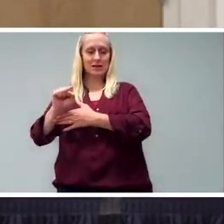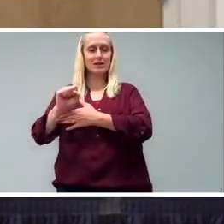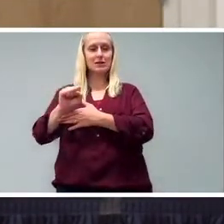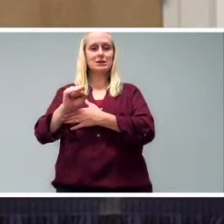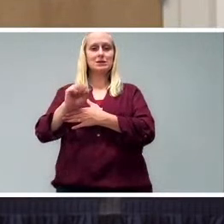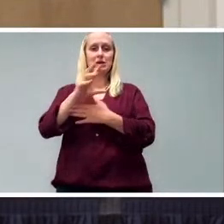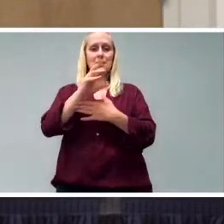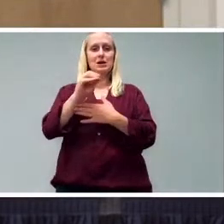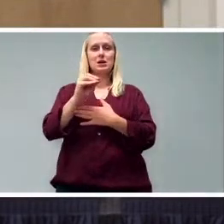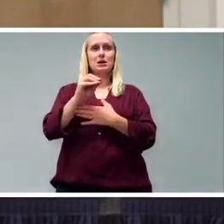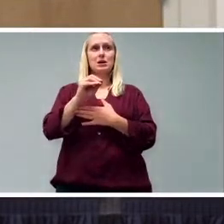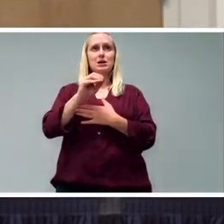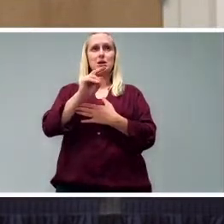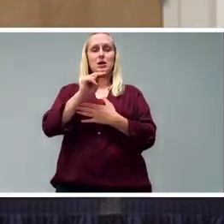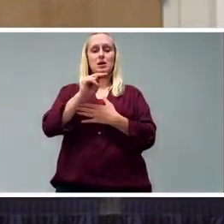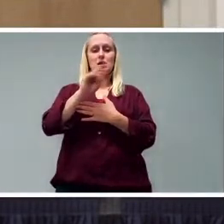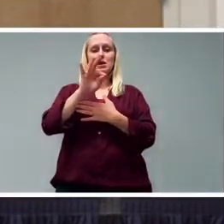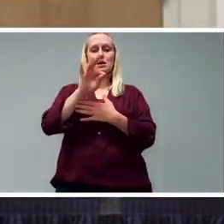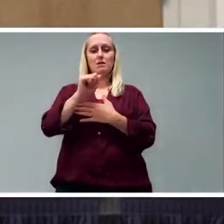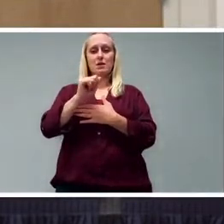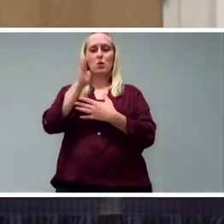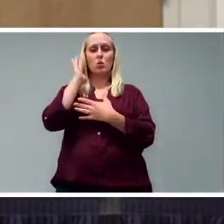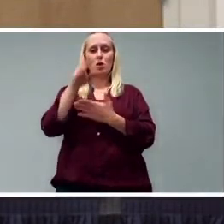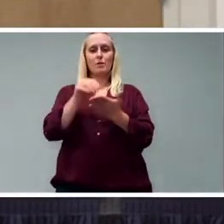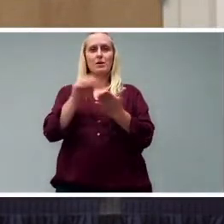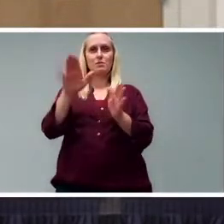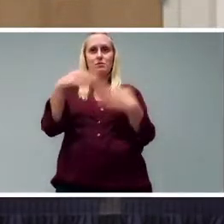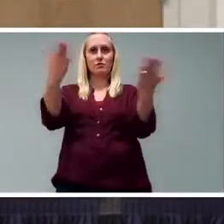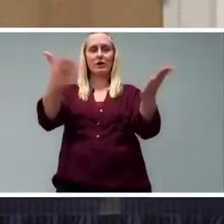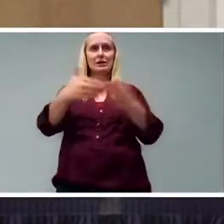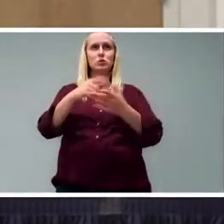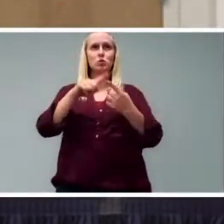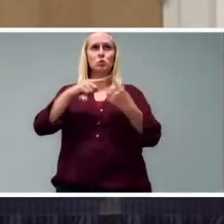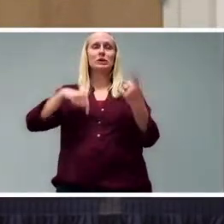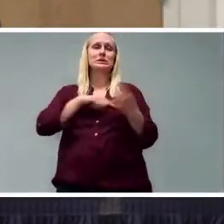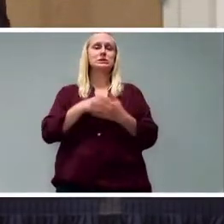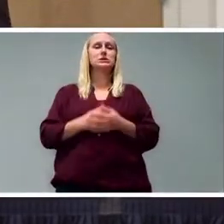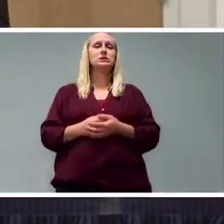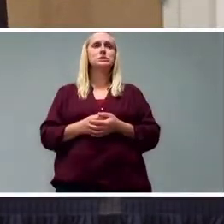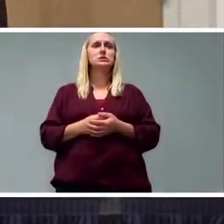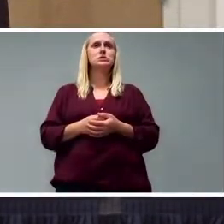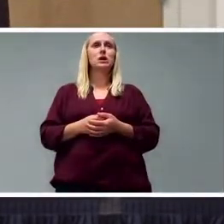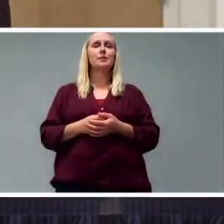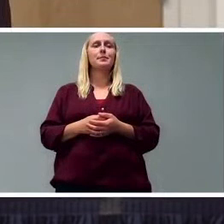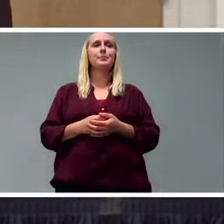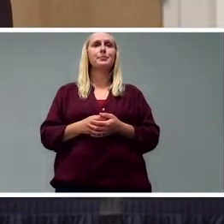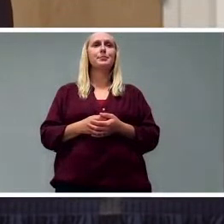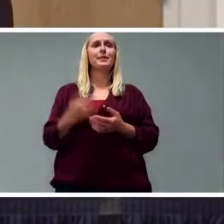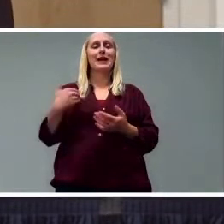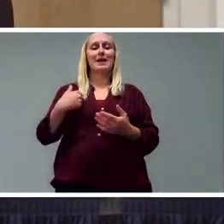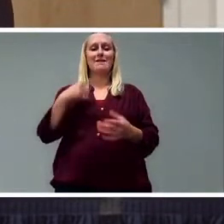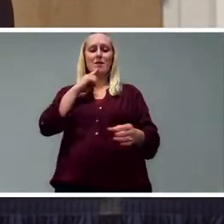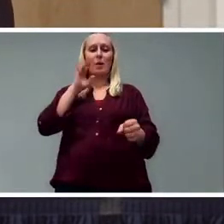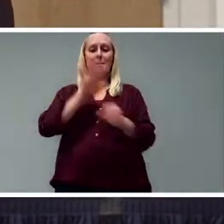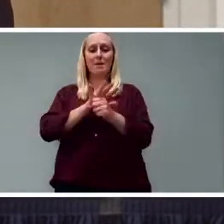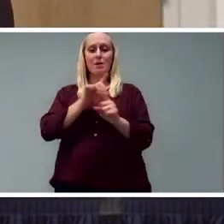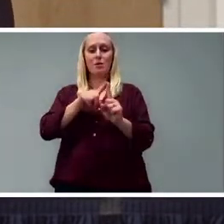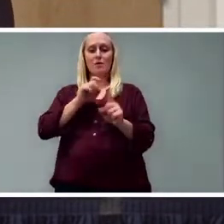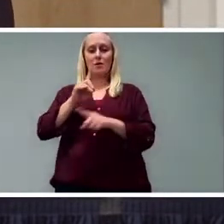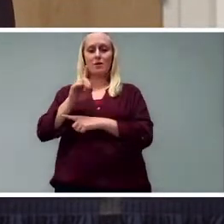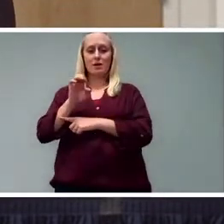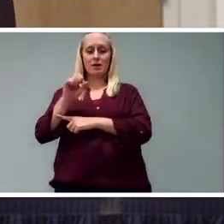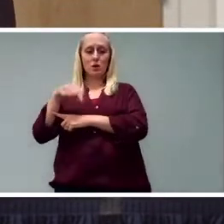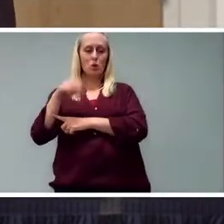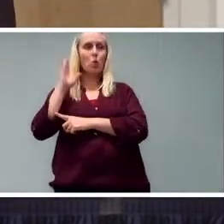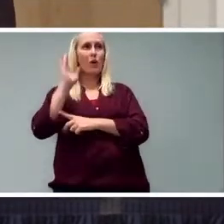the NFA will be issued to us. We have a commitment from DEQ that that will